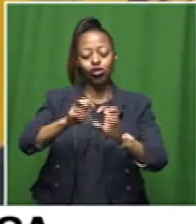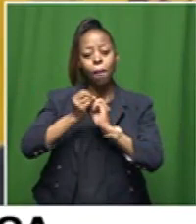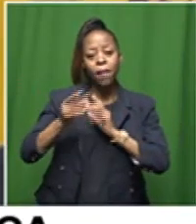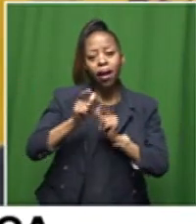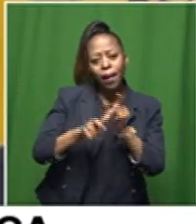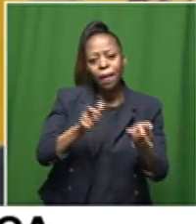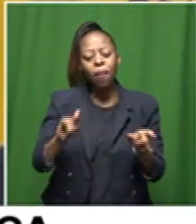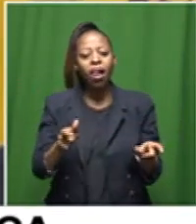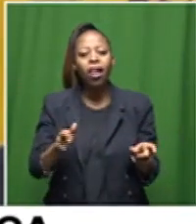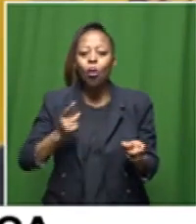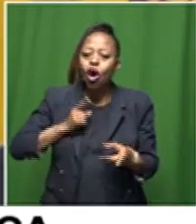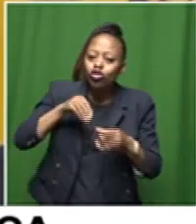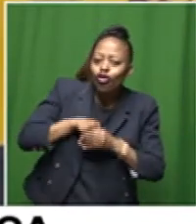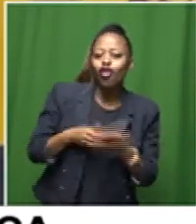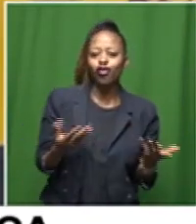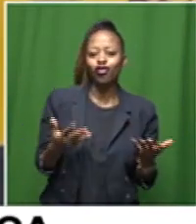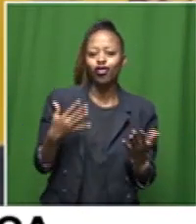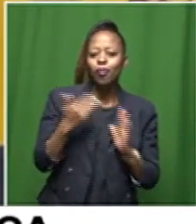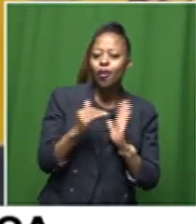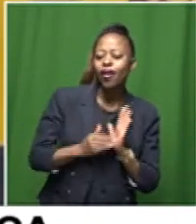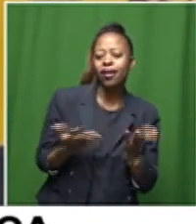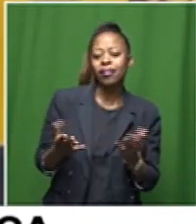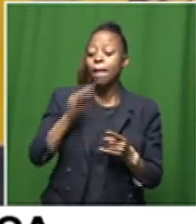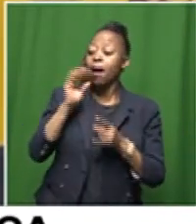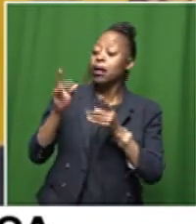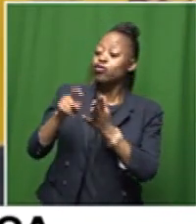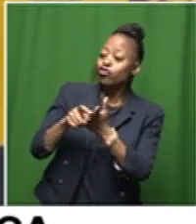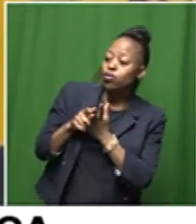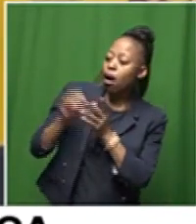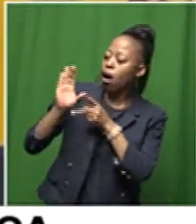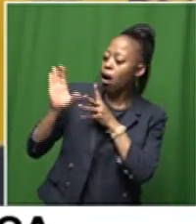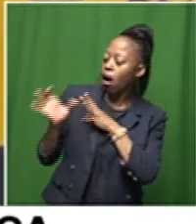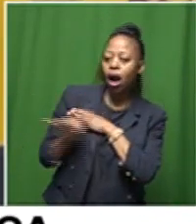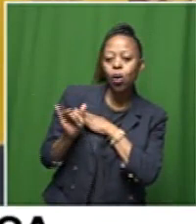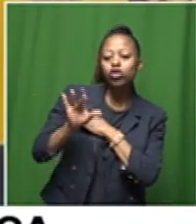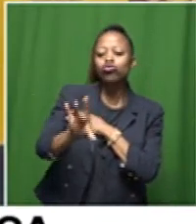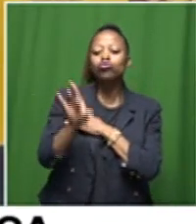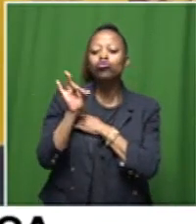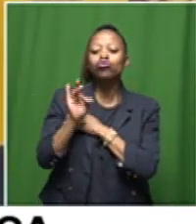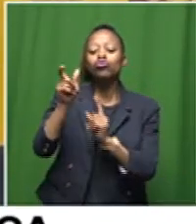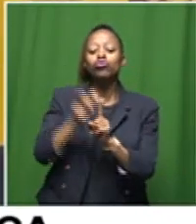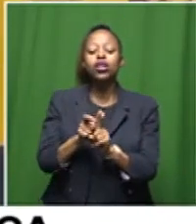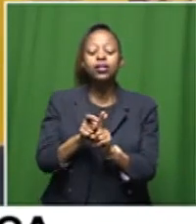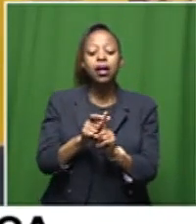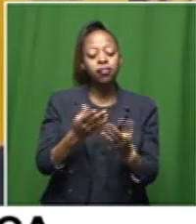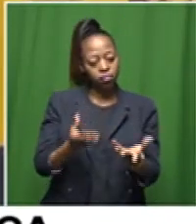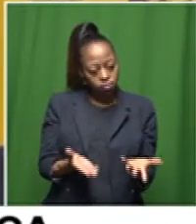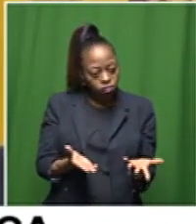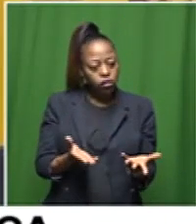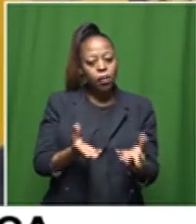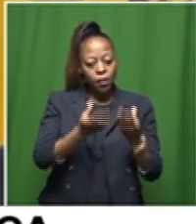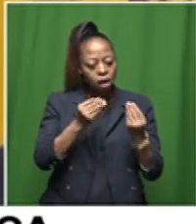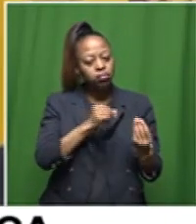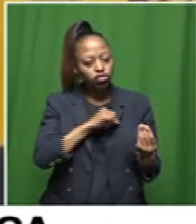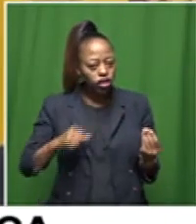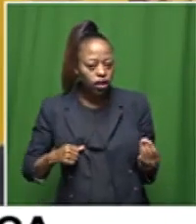that will then want to participate in this program. So what criteria do you use to pick the people that will get procedures and then, of course, leave others